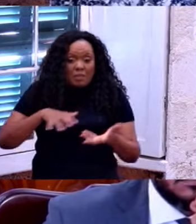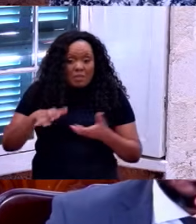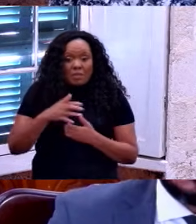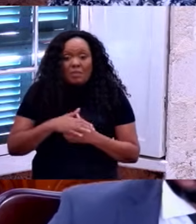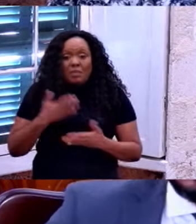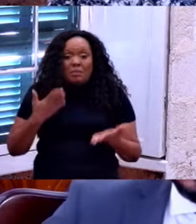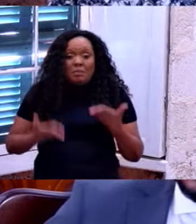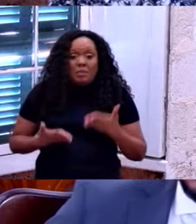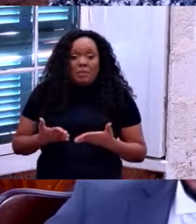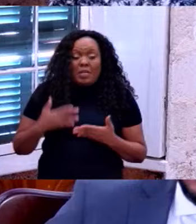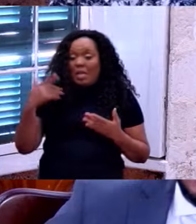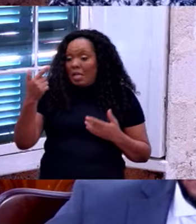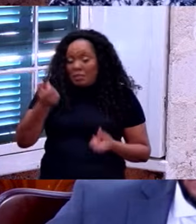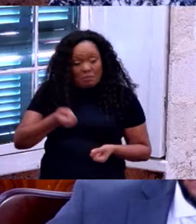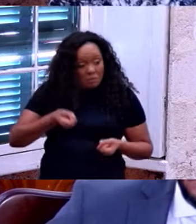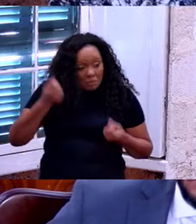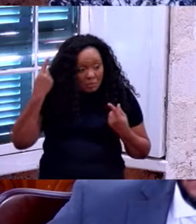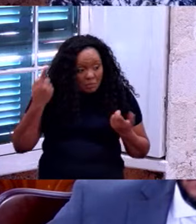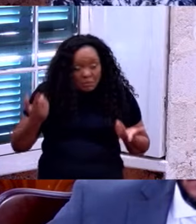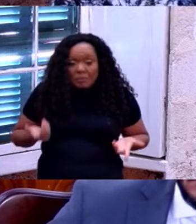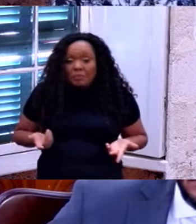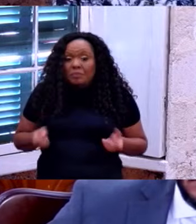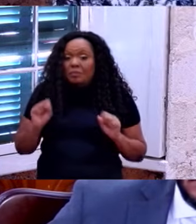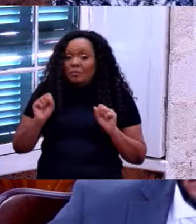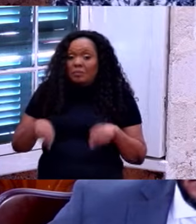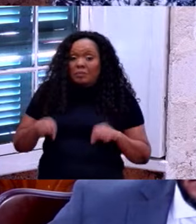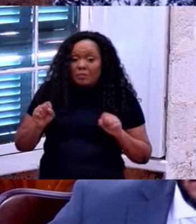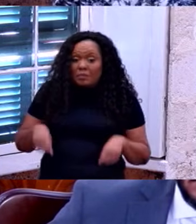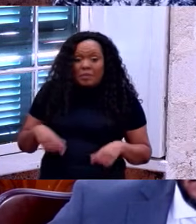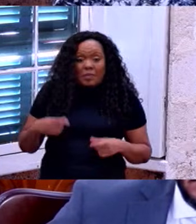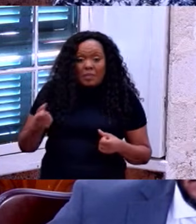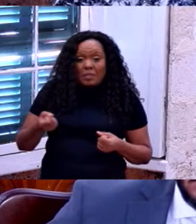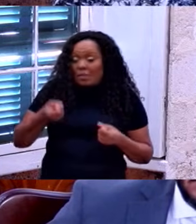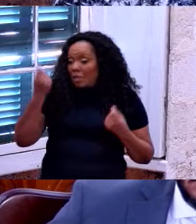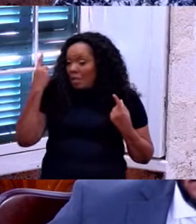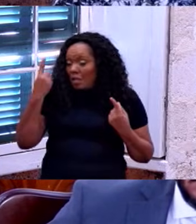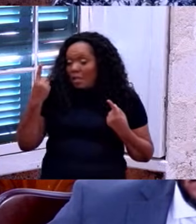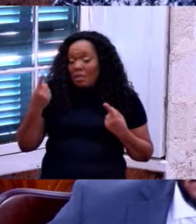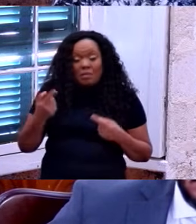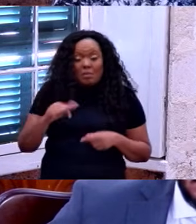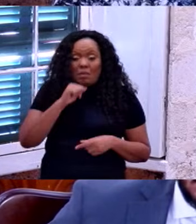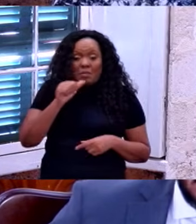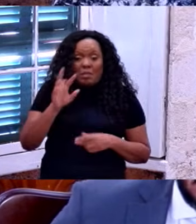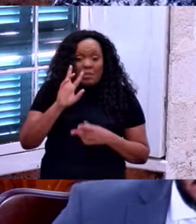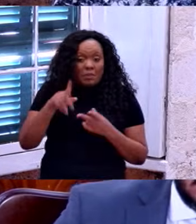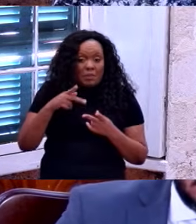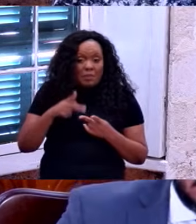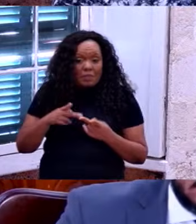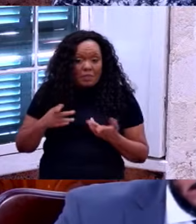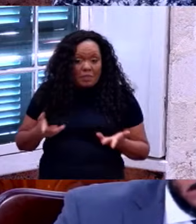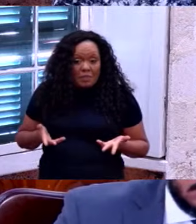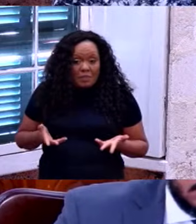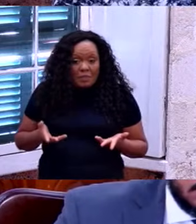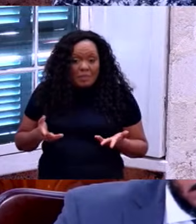what I'm reading, which is entirely possible because I'm not perfect, believe it or not, Senator Nichols.